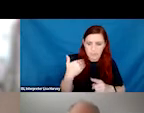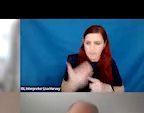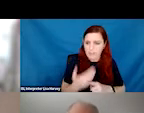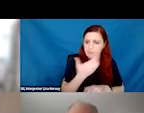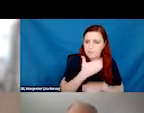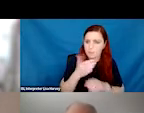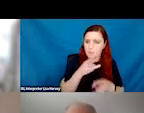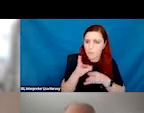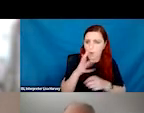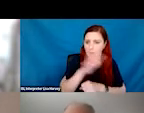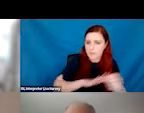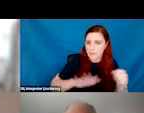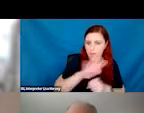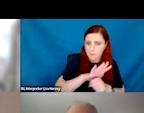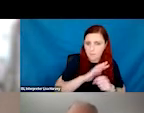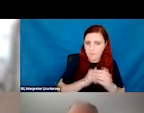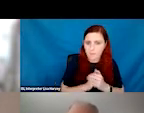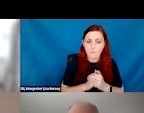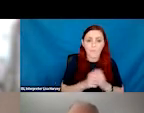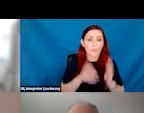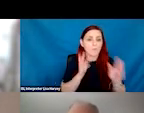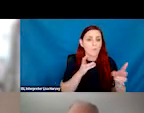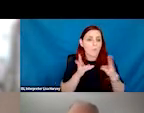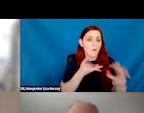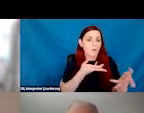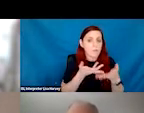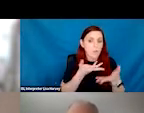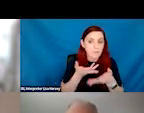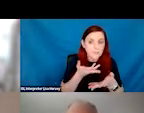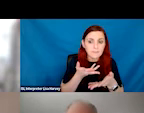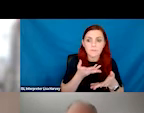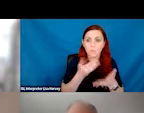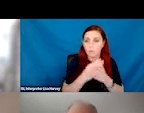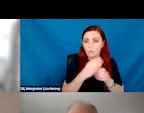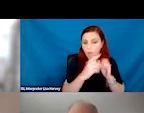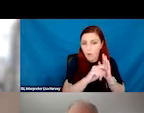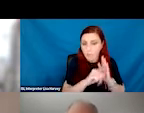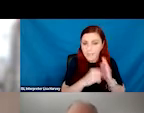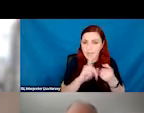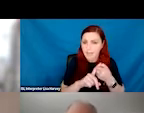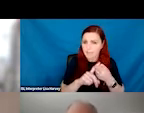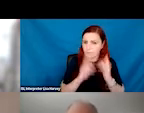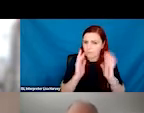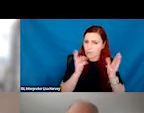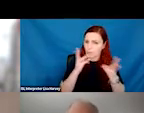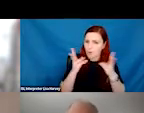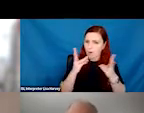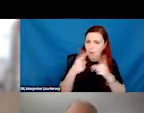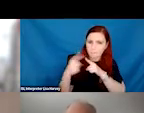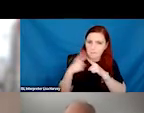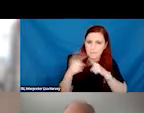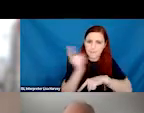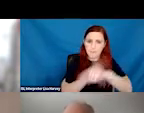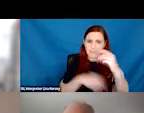in this sphere. She has worked as a consultant to other architects and has worked on numerous disability